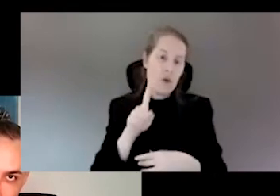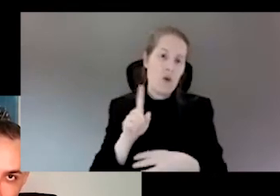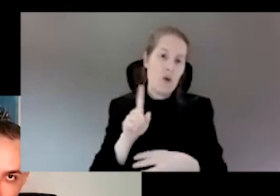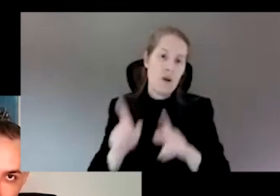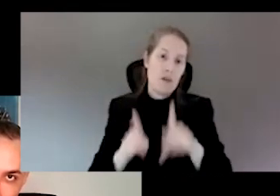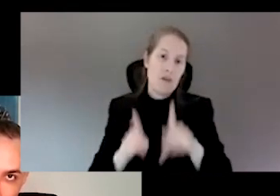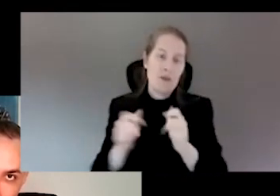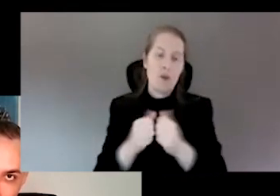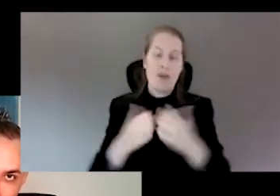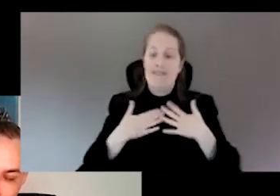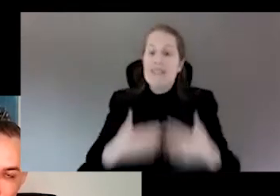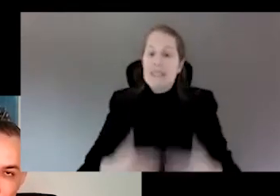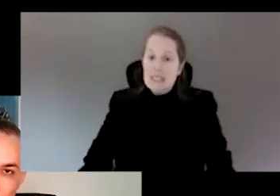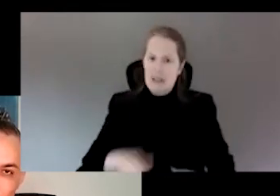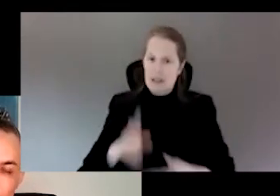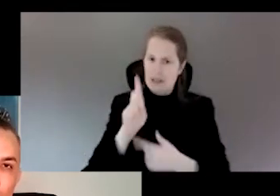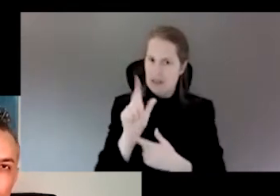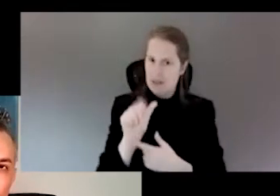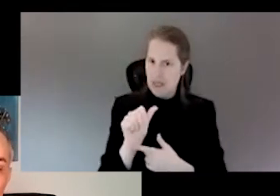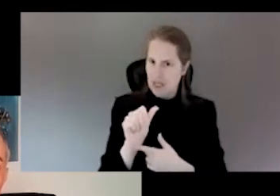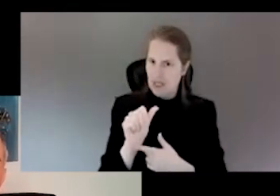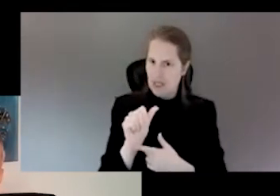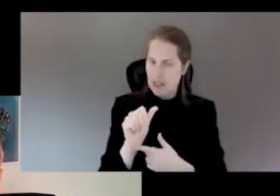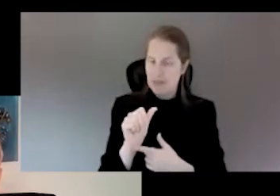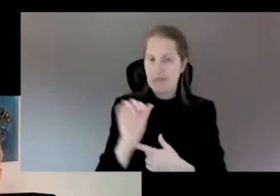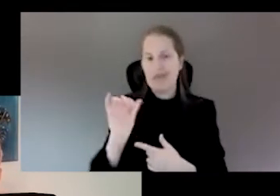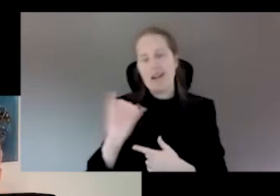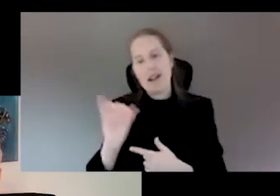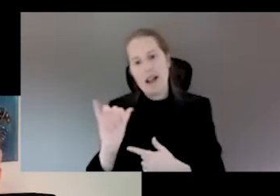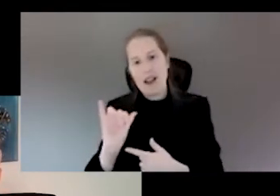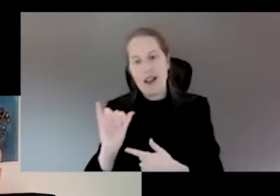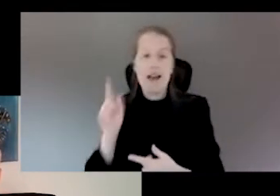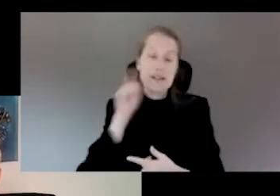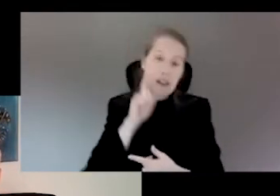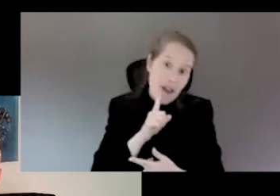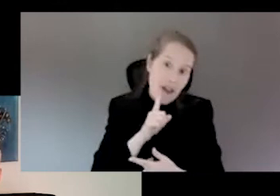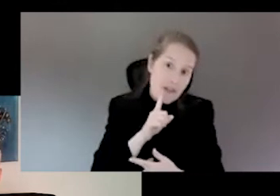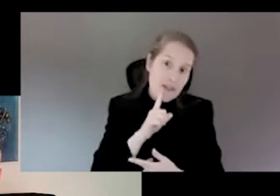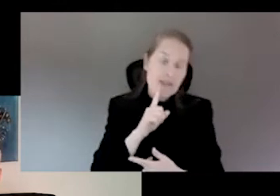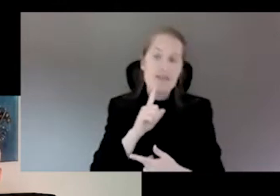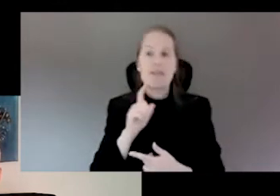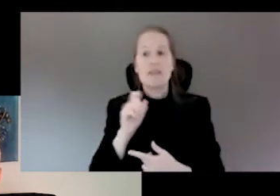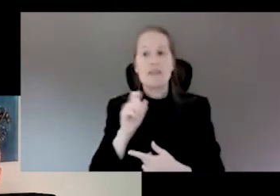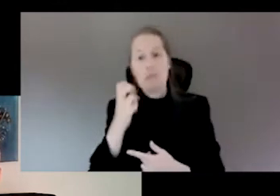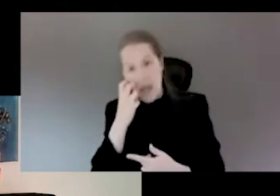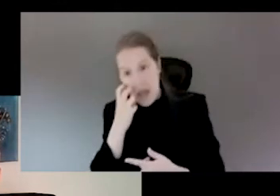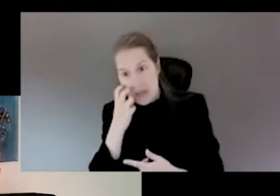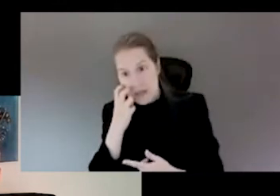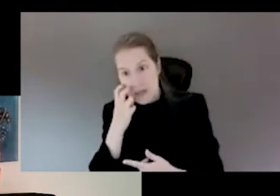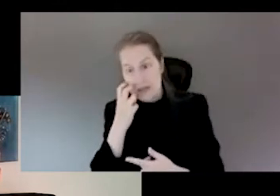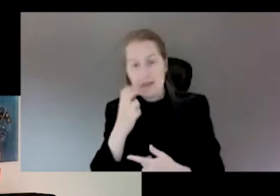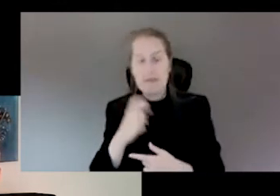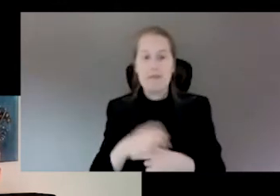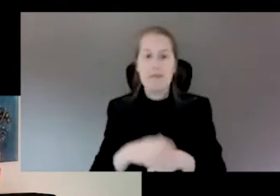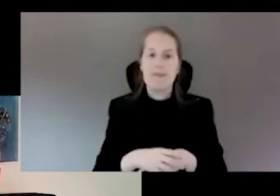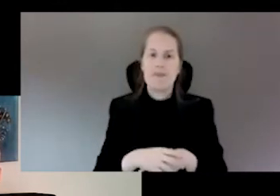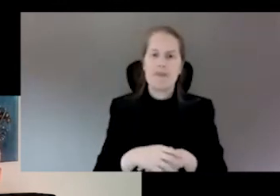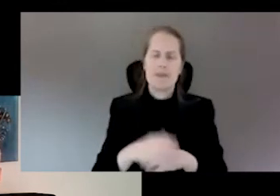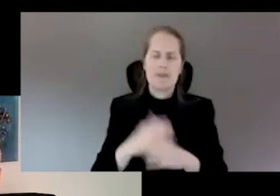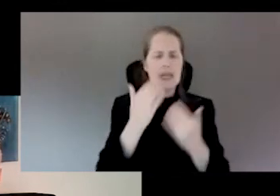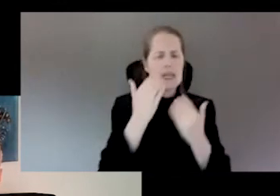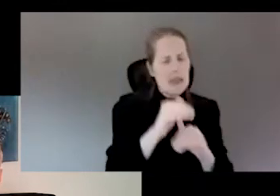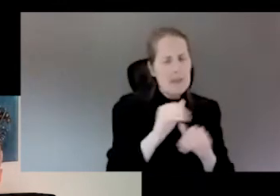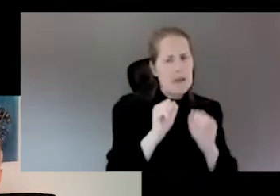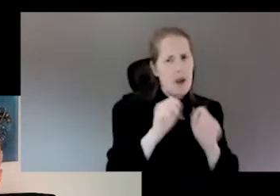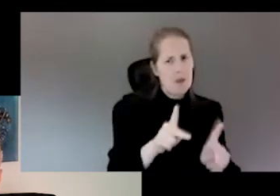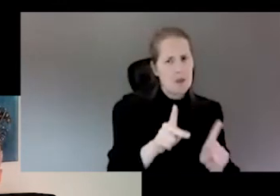physical disabilities, such as, for instance, deaf or a person who is blind, but limited opportunities for